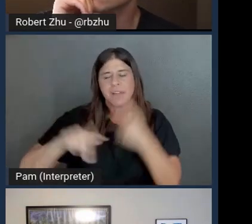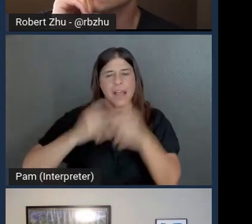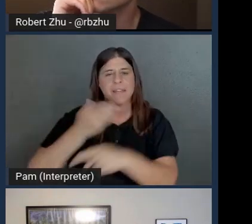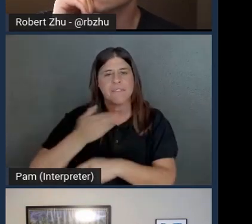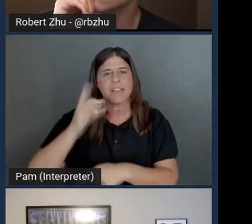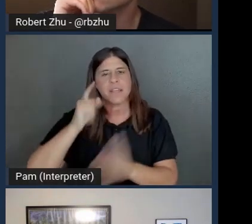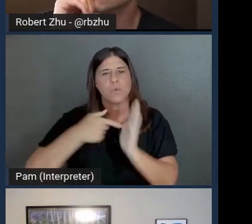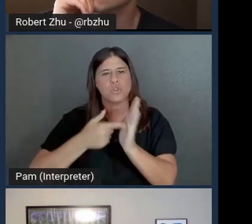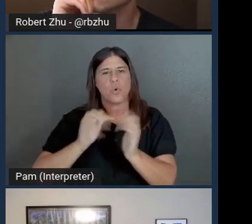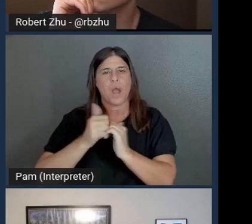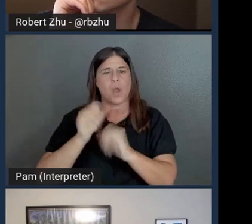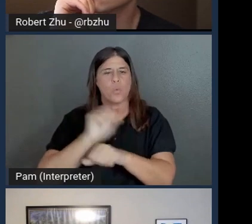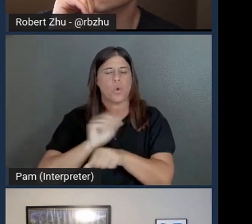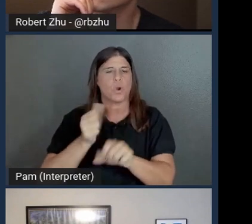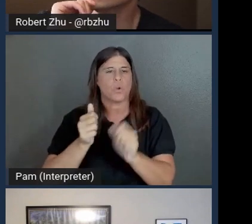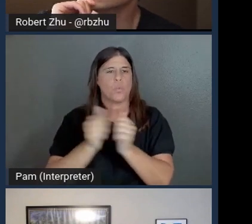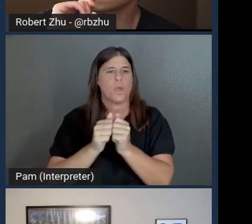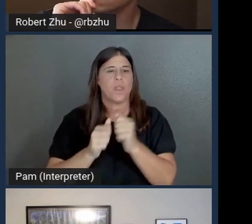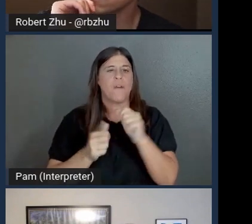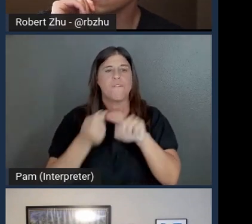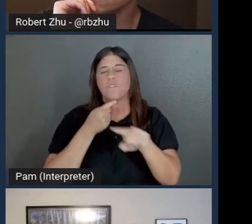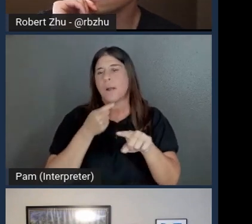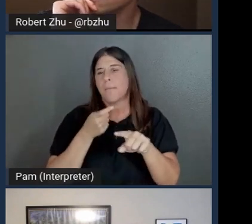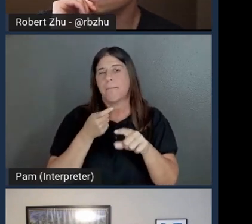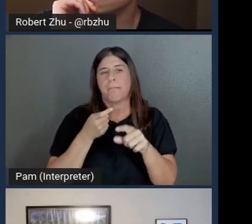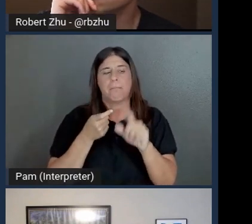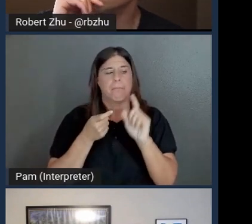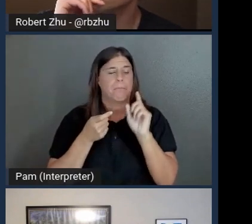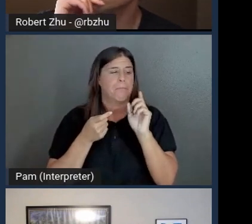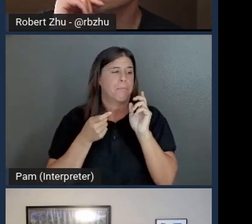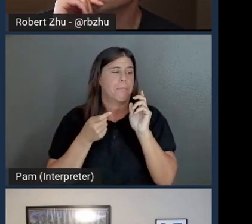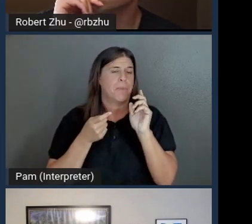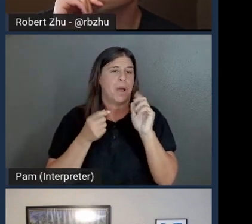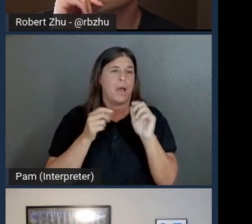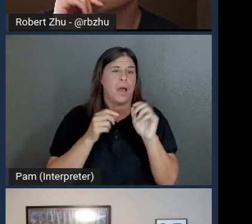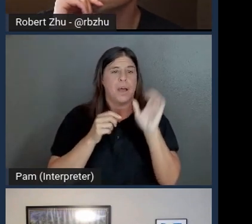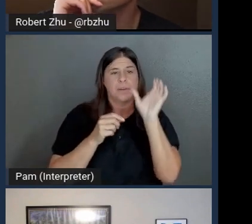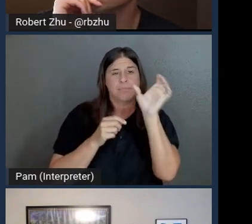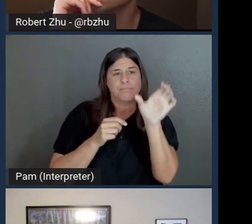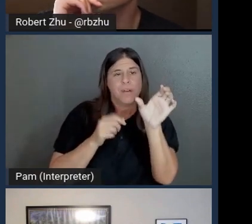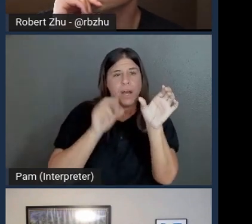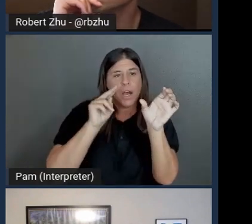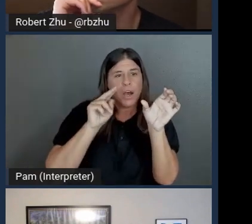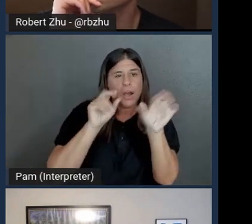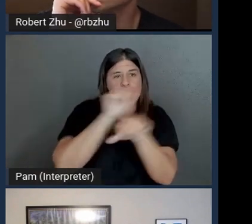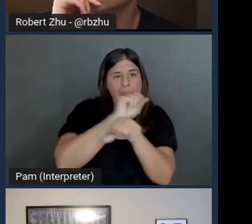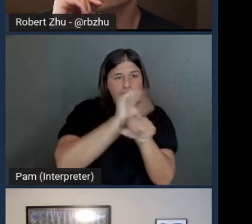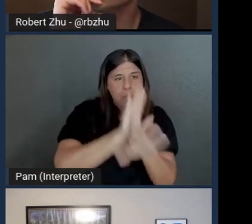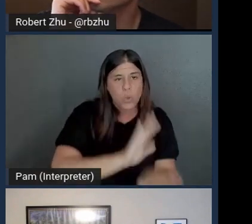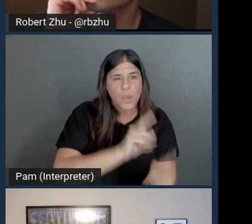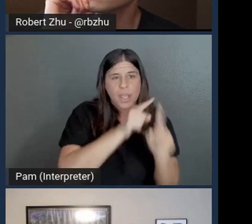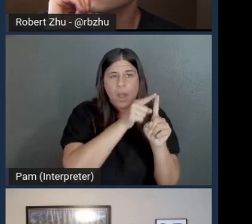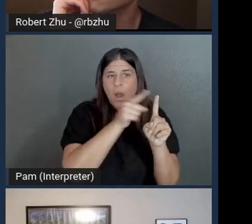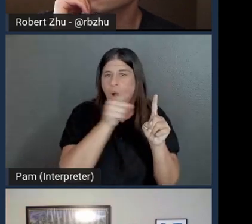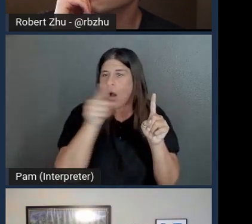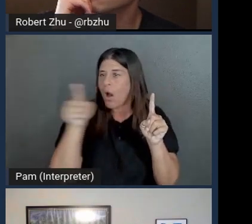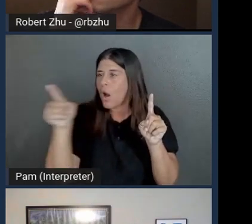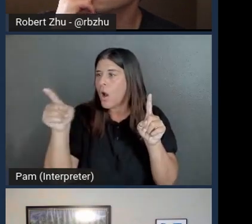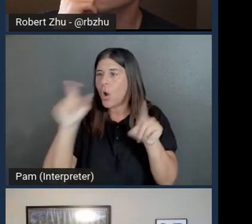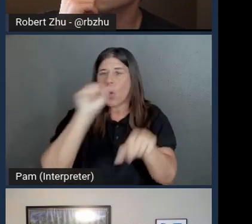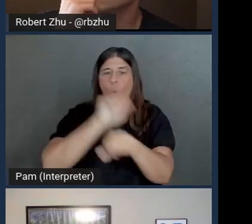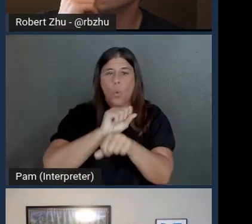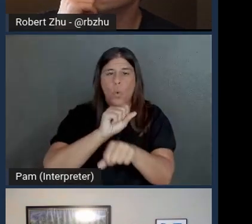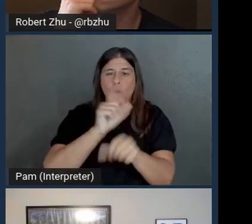work from one customer, or how you're going to move from, you know, in this case, a node of an employee all the way across a works for edge to